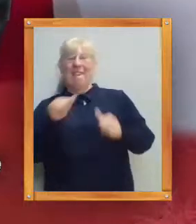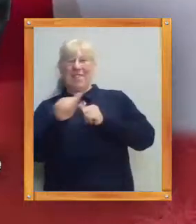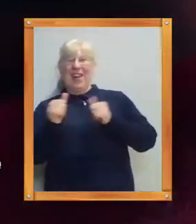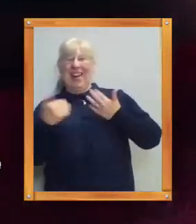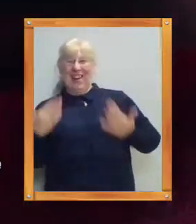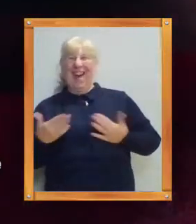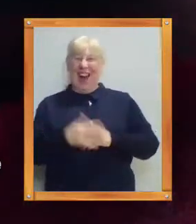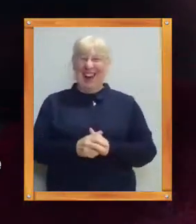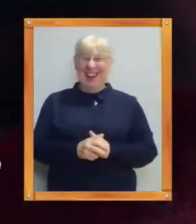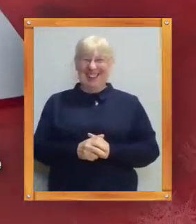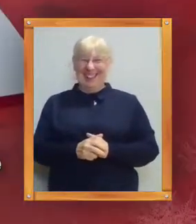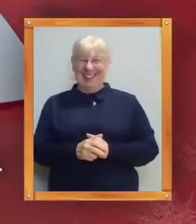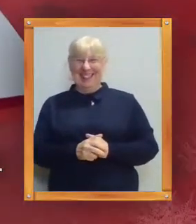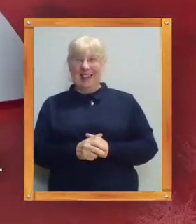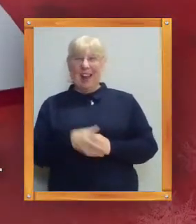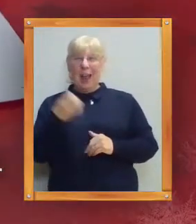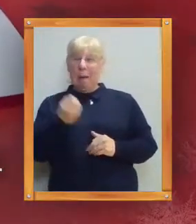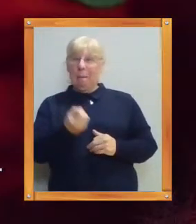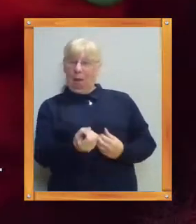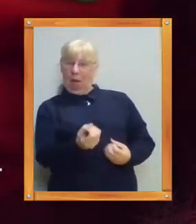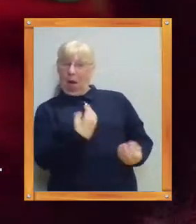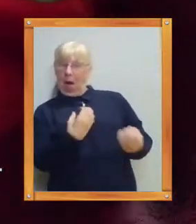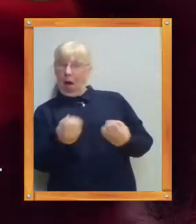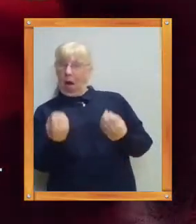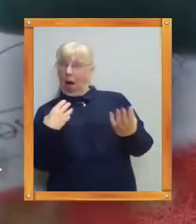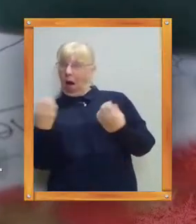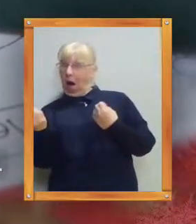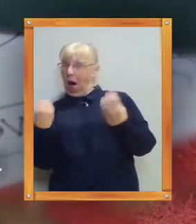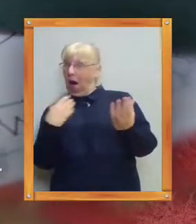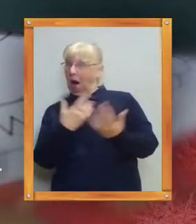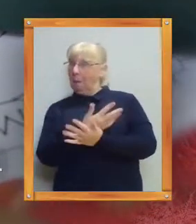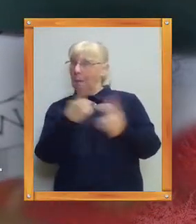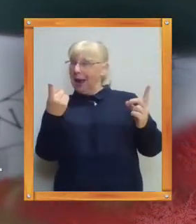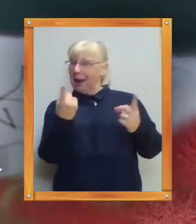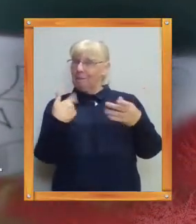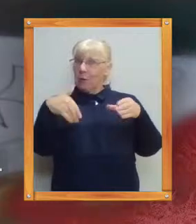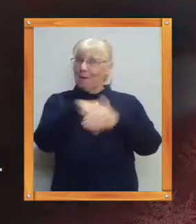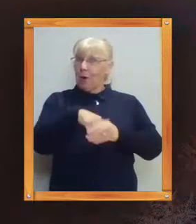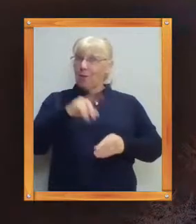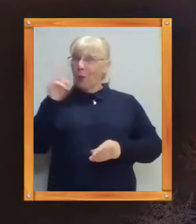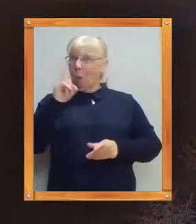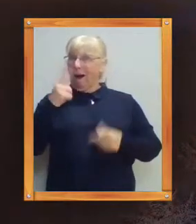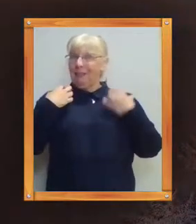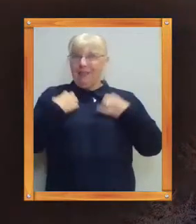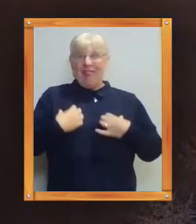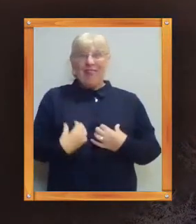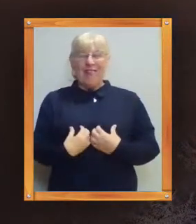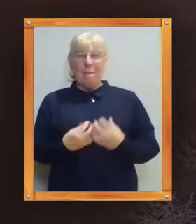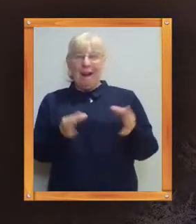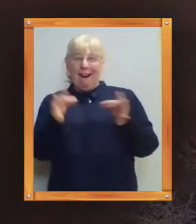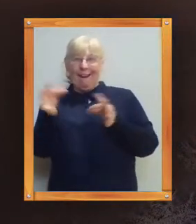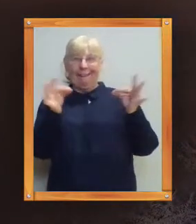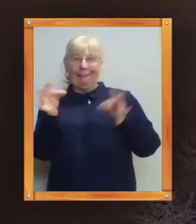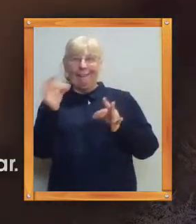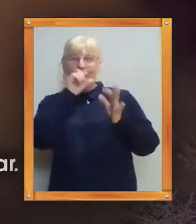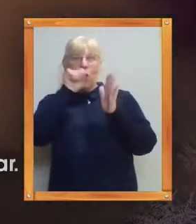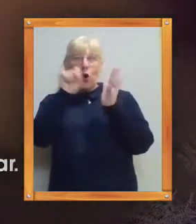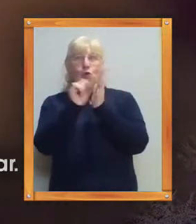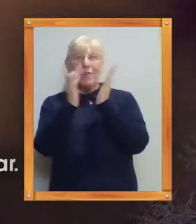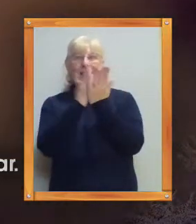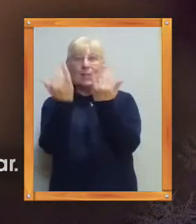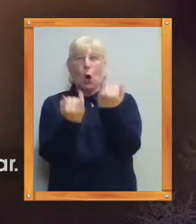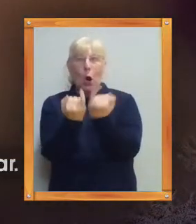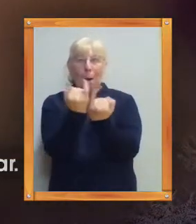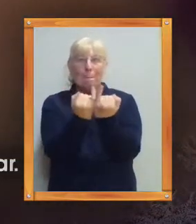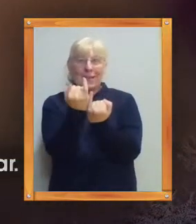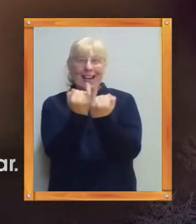that many of you have been taking part in the Merge to sign a Christmas card competition. I even had a Zoom call with him earlier, and he's